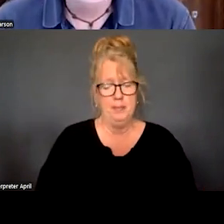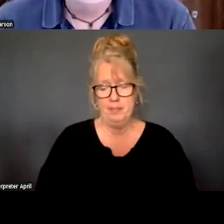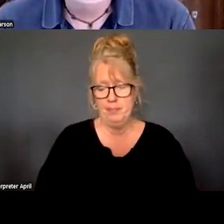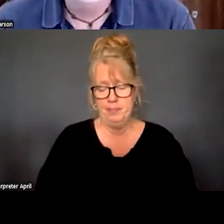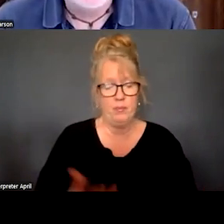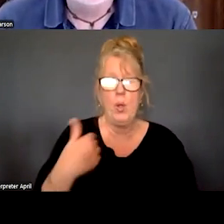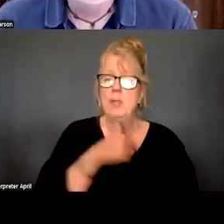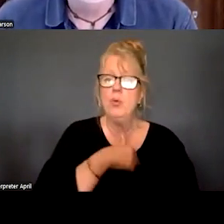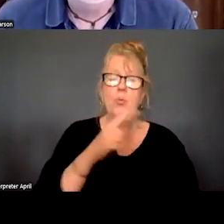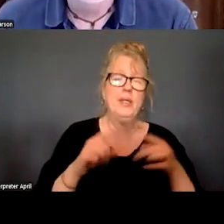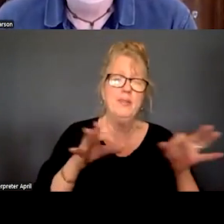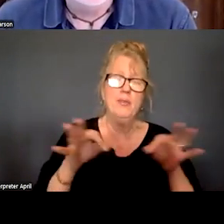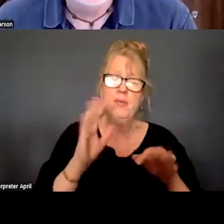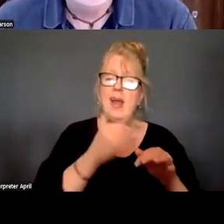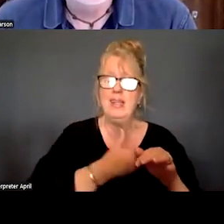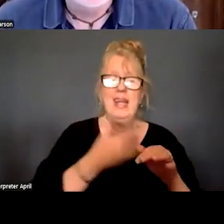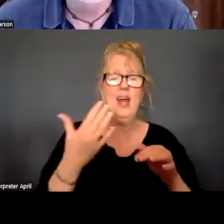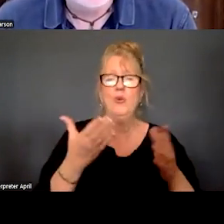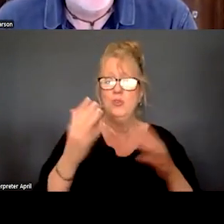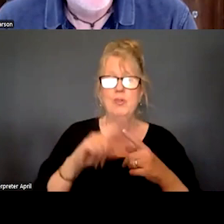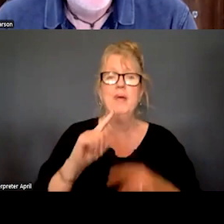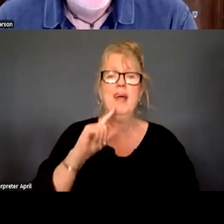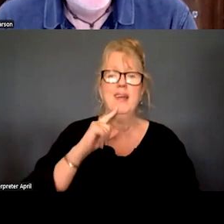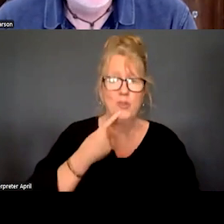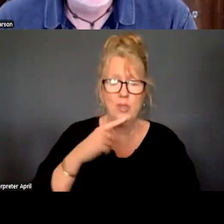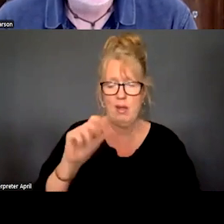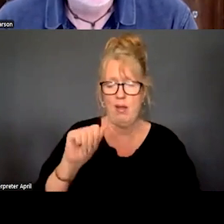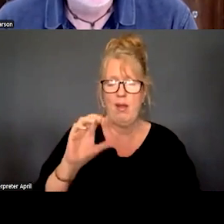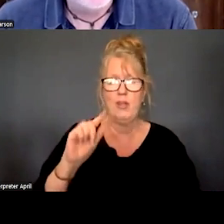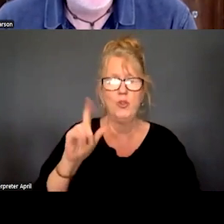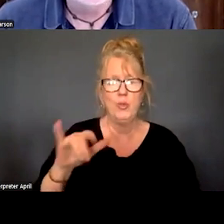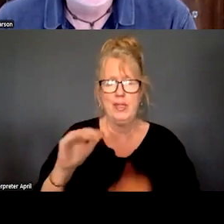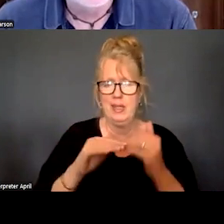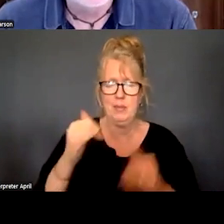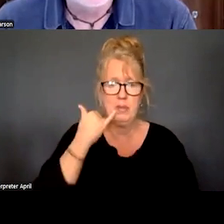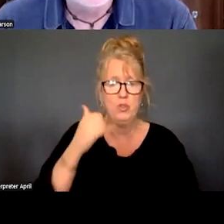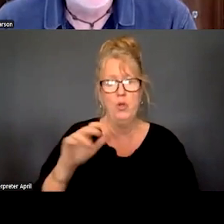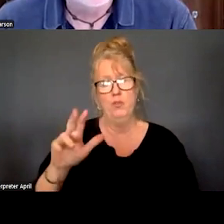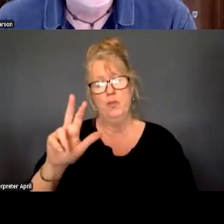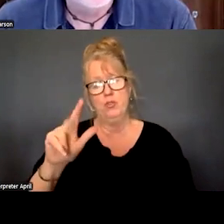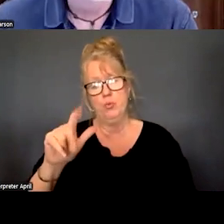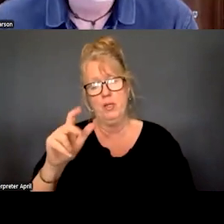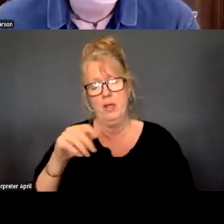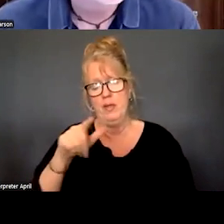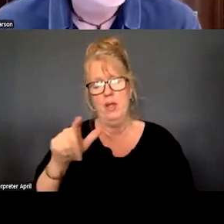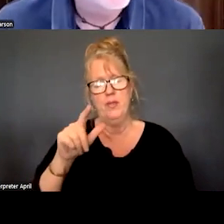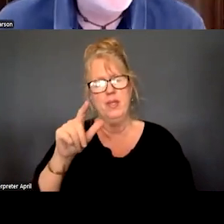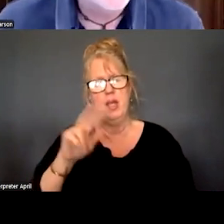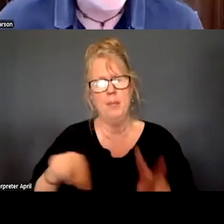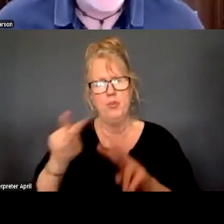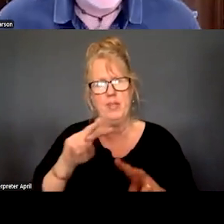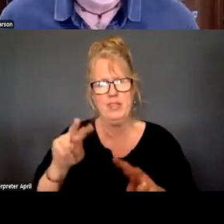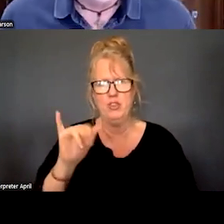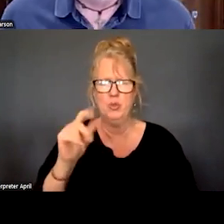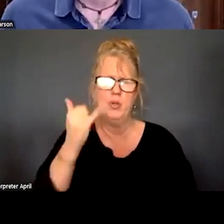our services by acuity level, really, right? So if you're in the 23-hour OBS unit at UPC in Phoenix,